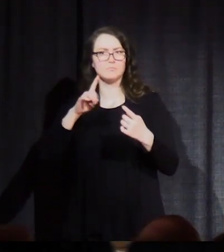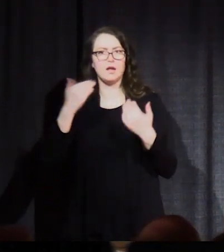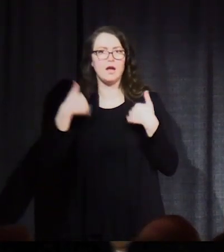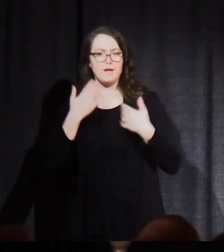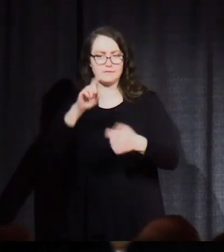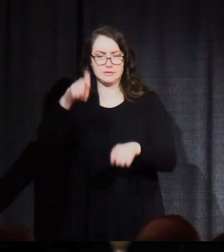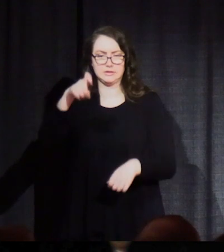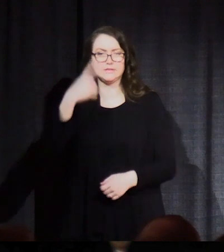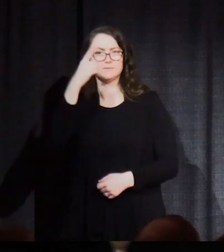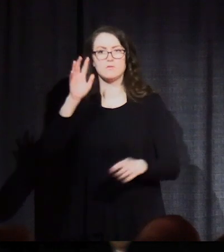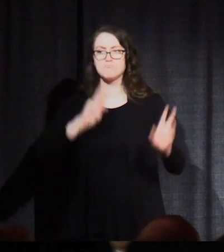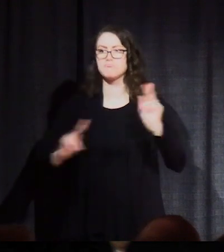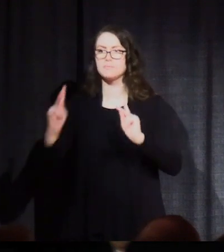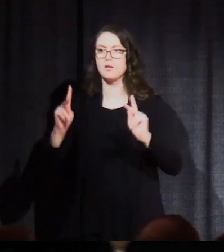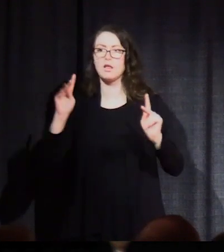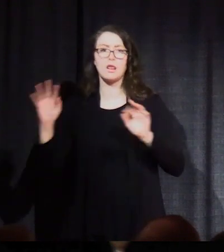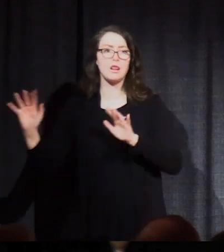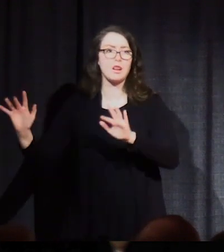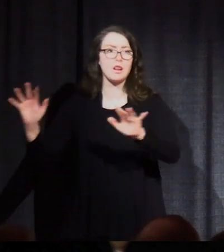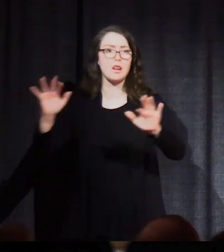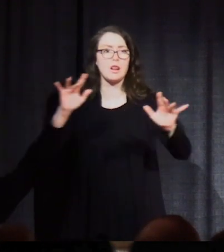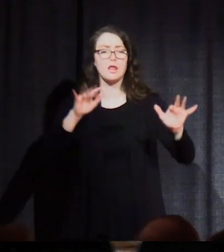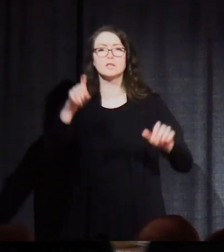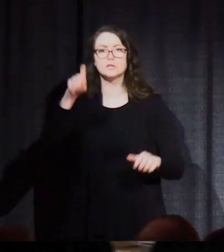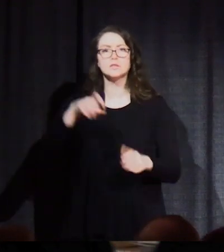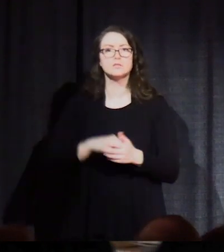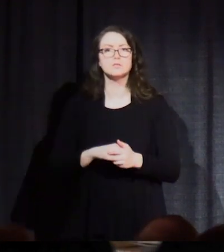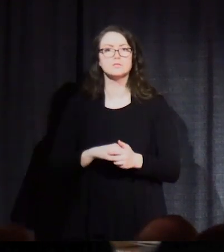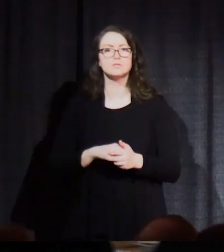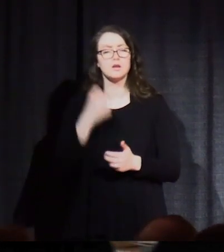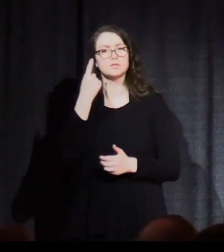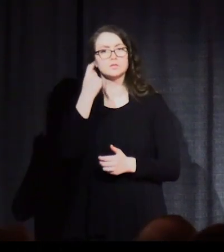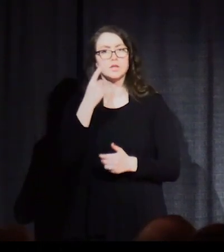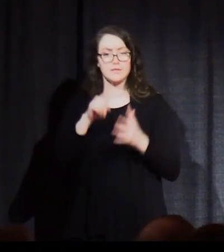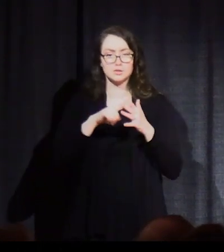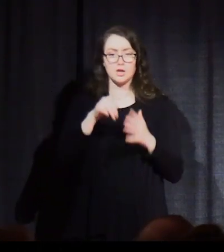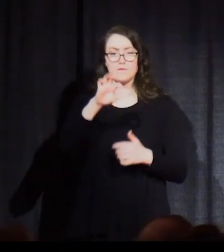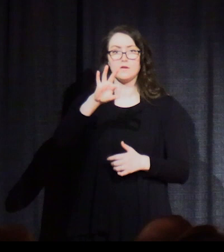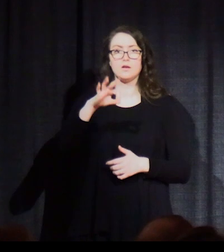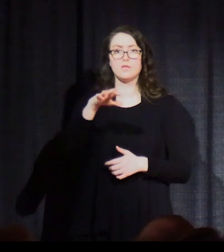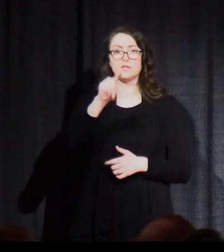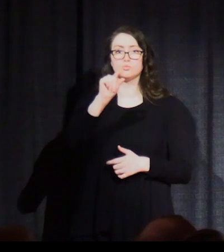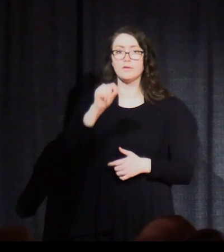two decades. And by 1908, Alaskans had built over 30 water power sites.